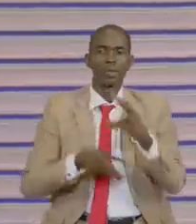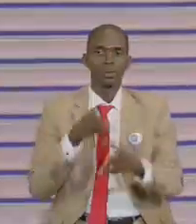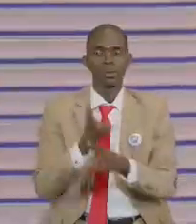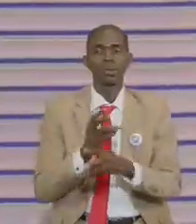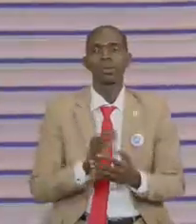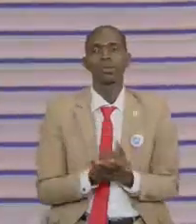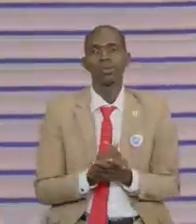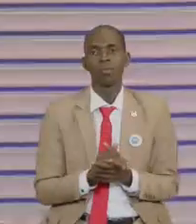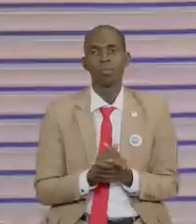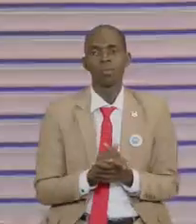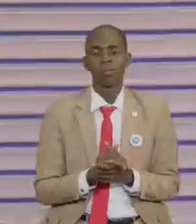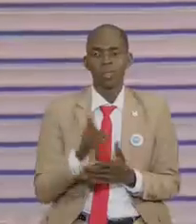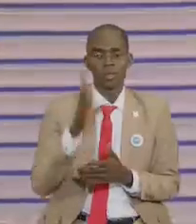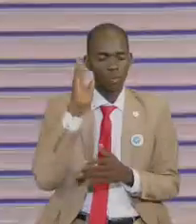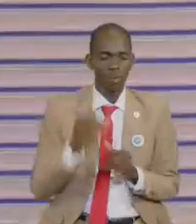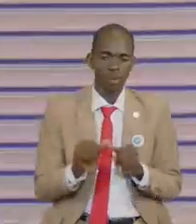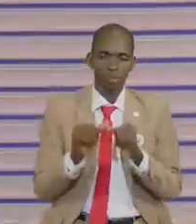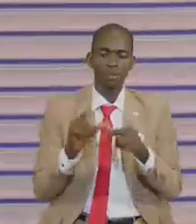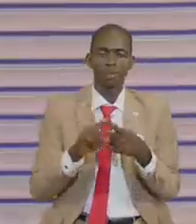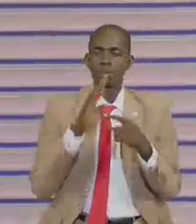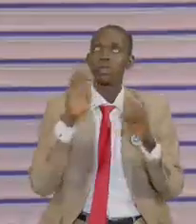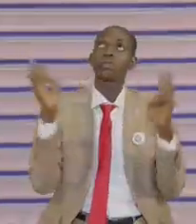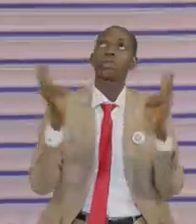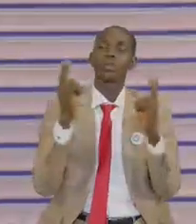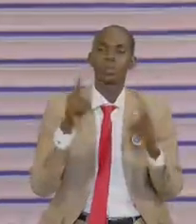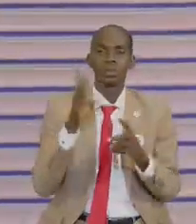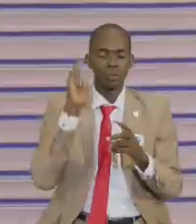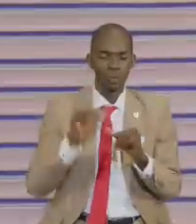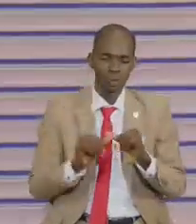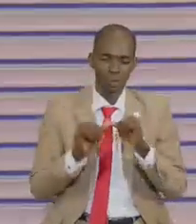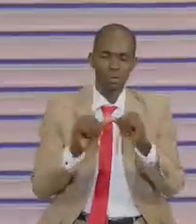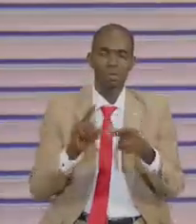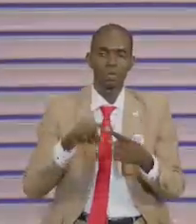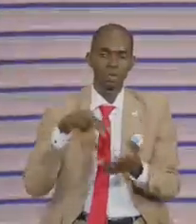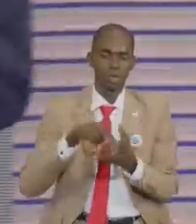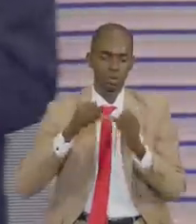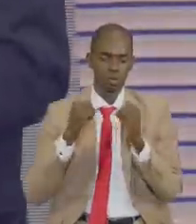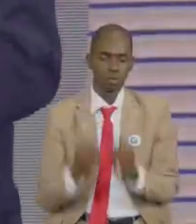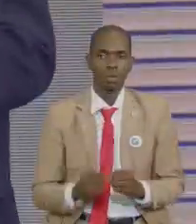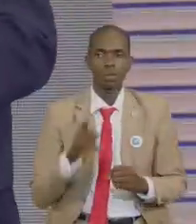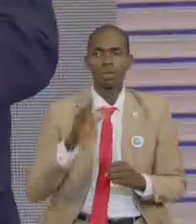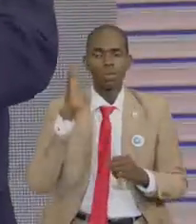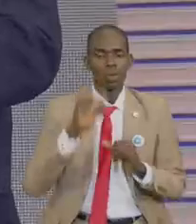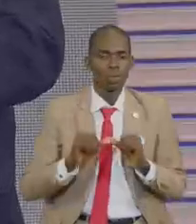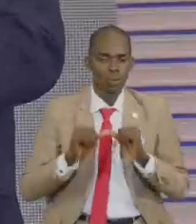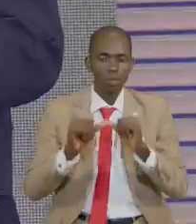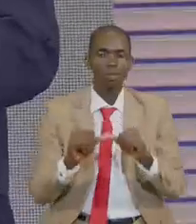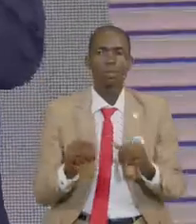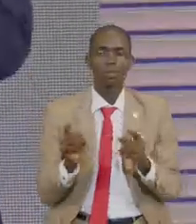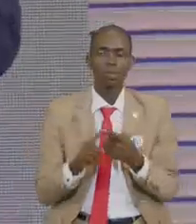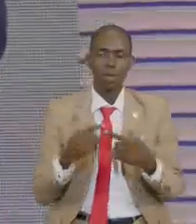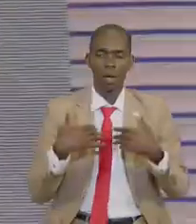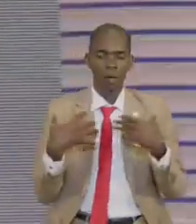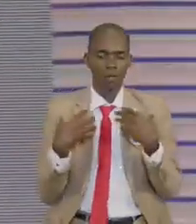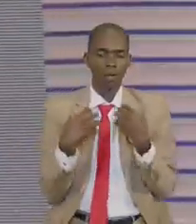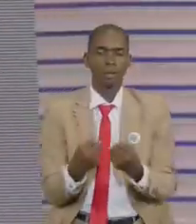You remain victorious. You remain standing firm. You remain courageous. You